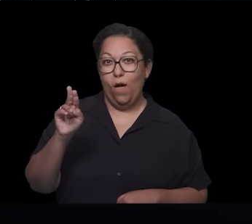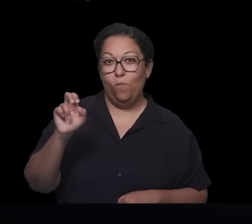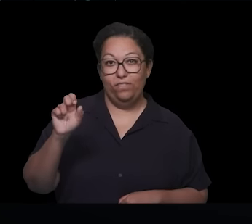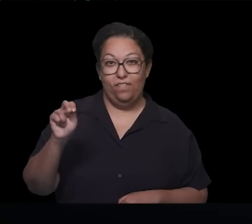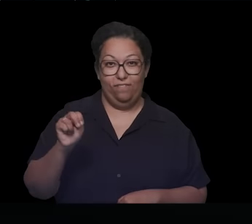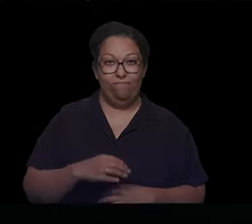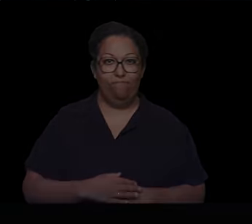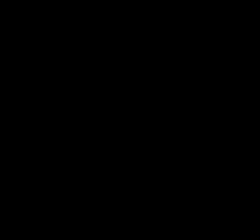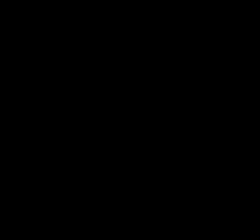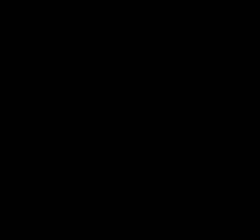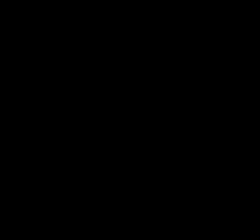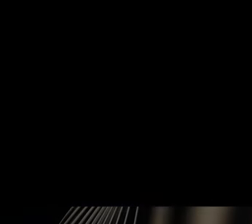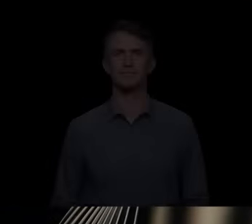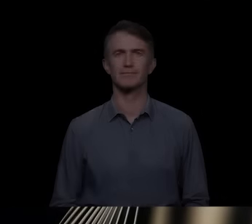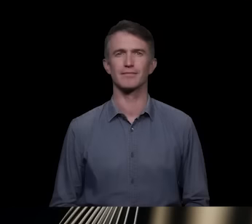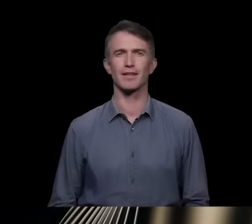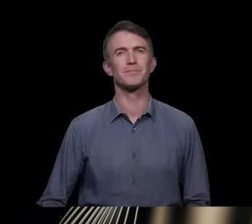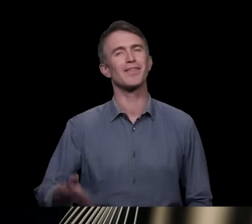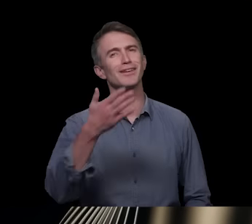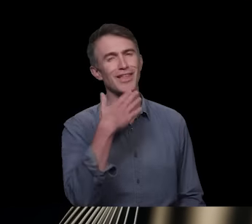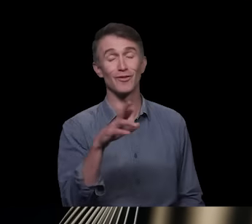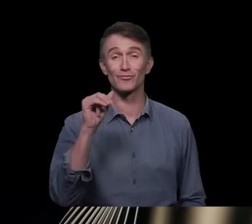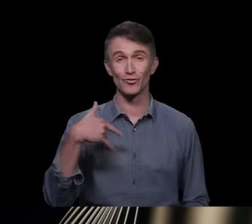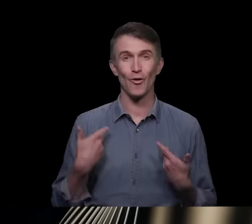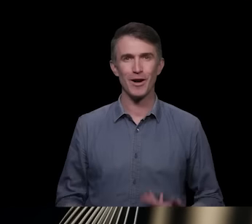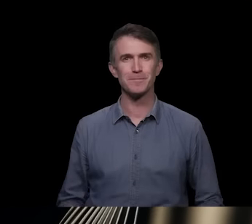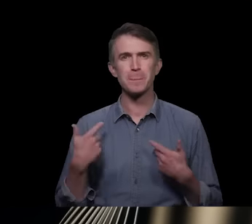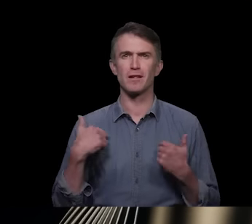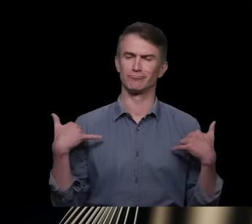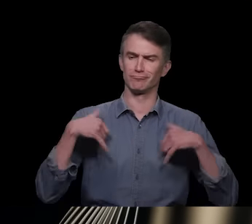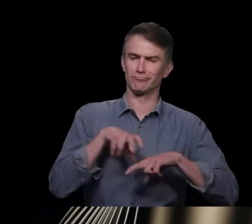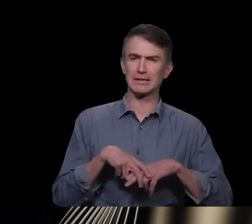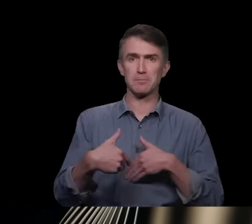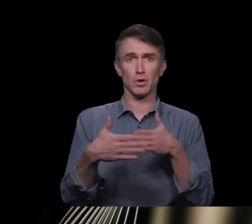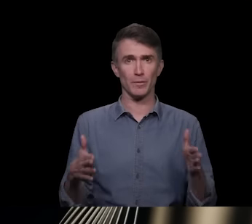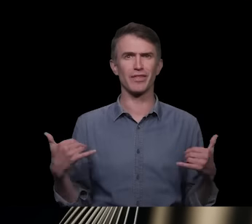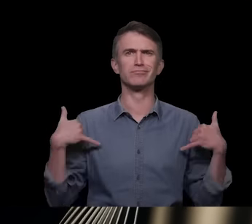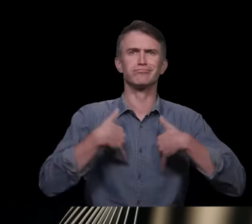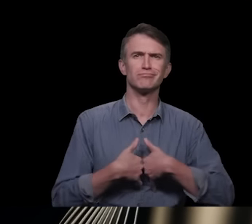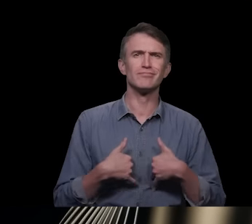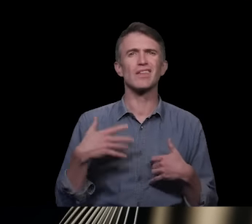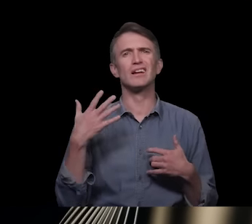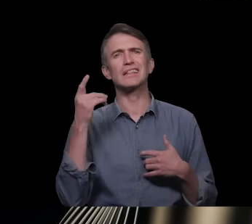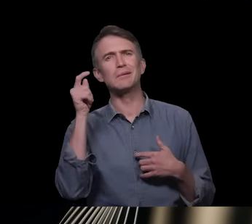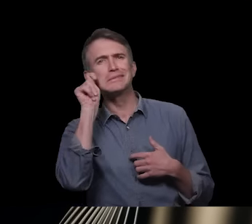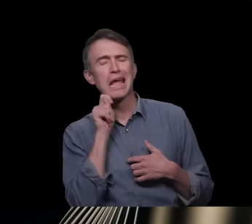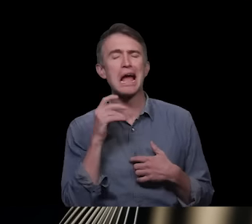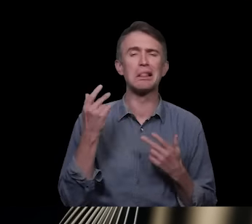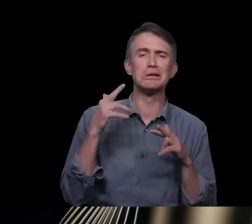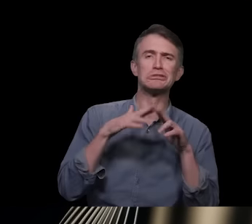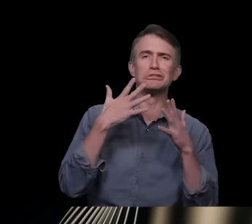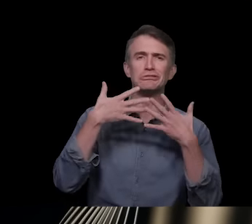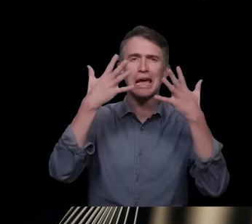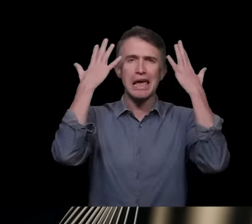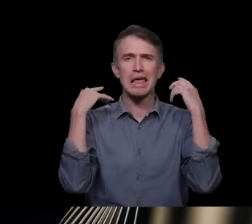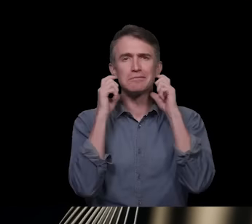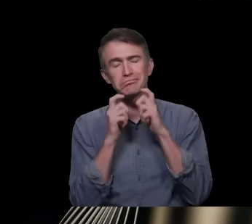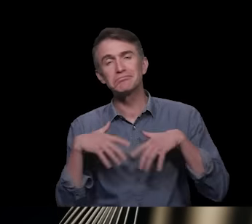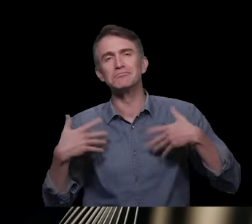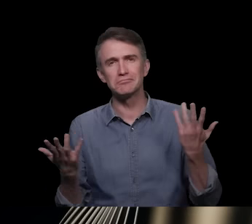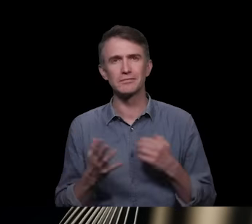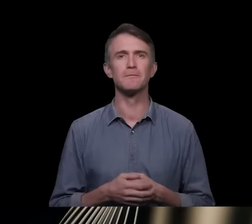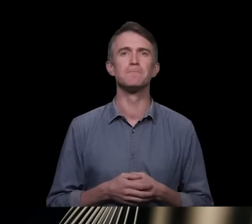Roy Samuelson. Thank you. Roy here, seated in my booth, wearing a suit jacket. I've got a slight tan and saltier than peppery scruffy